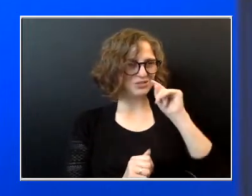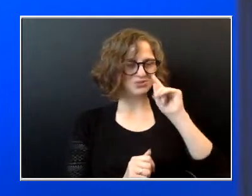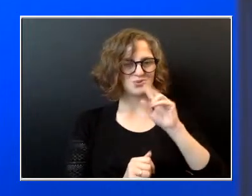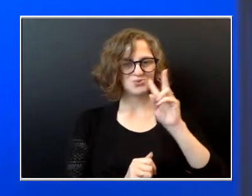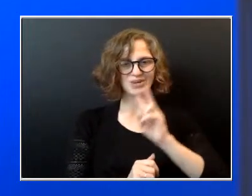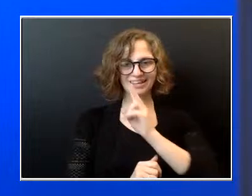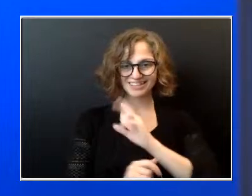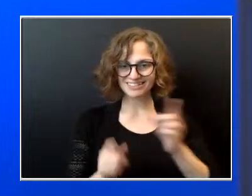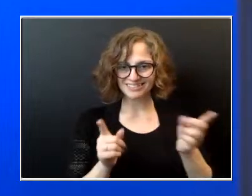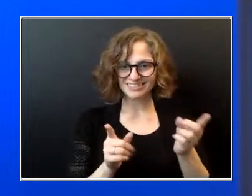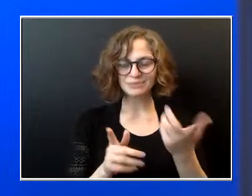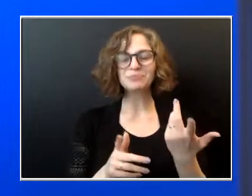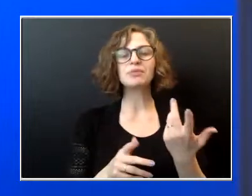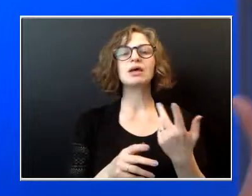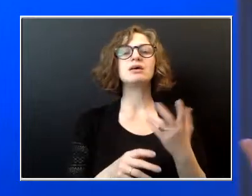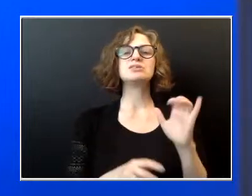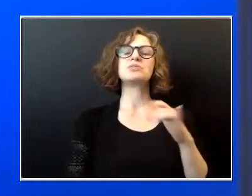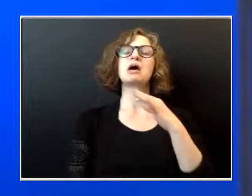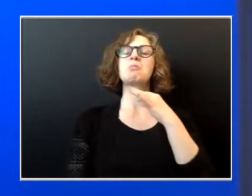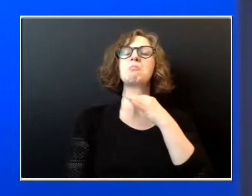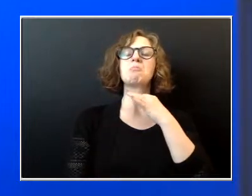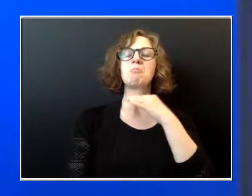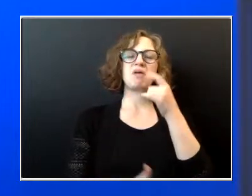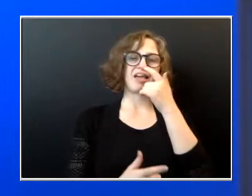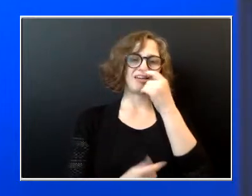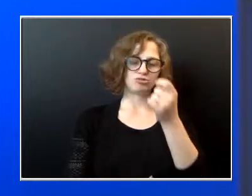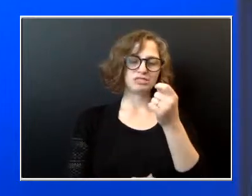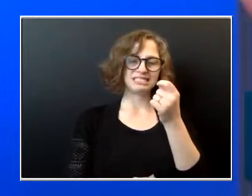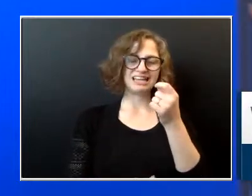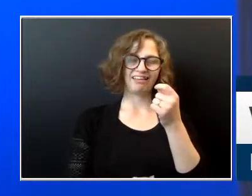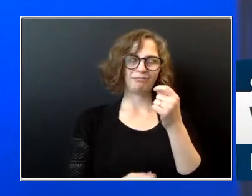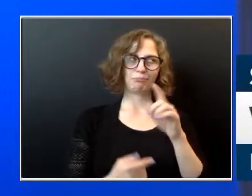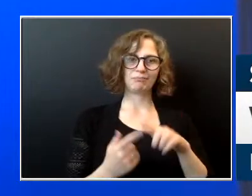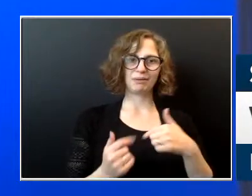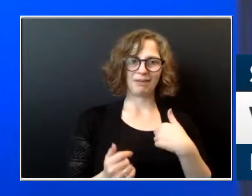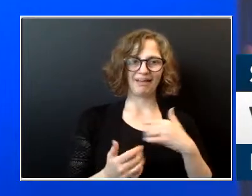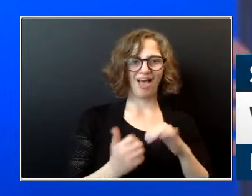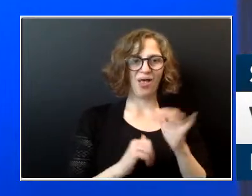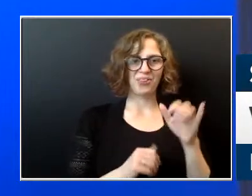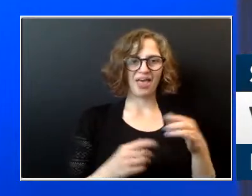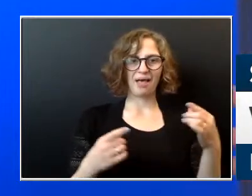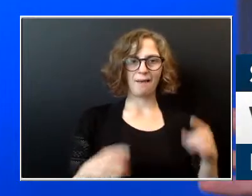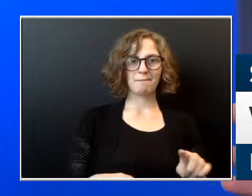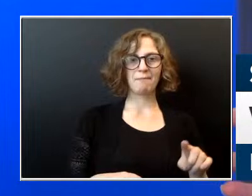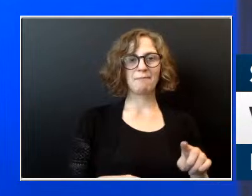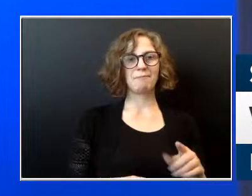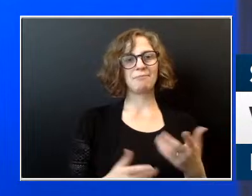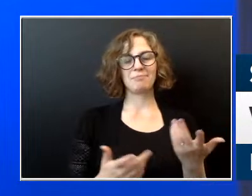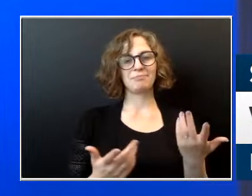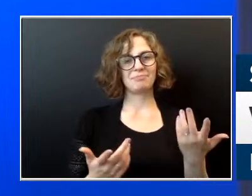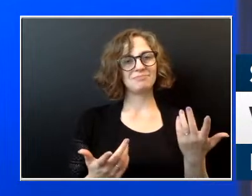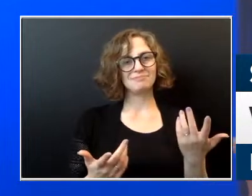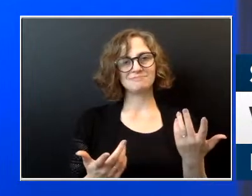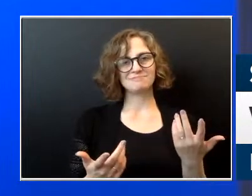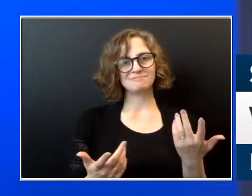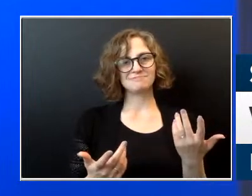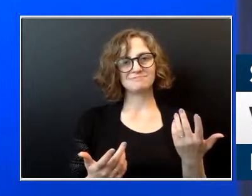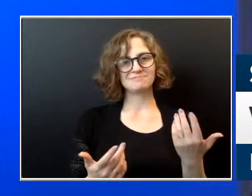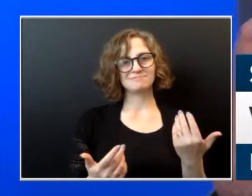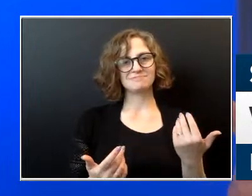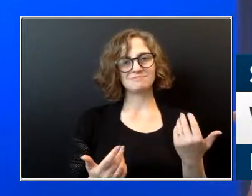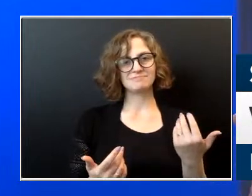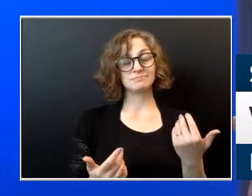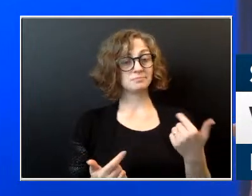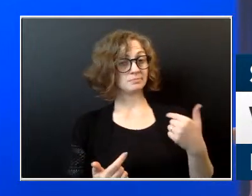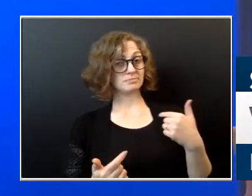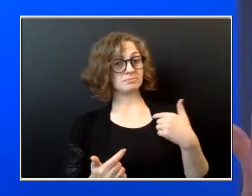that's really curious to me, sort of how that happens. I have a question, like, was I born, I